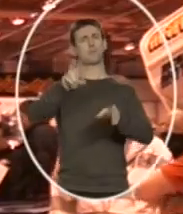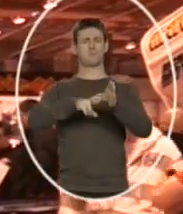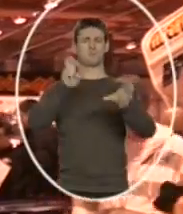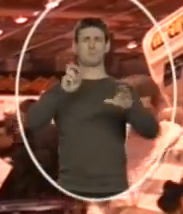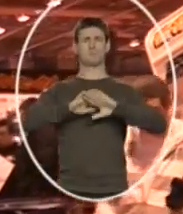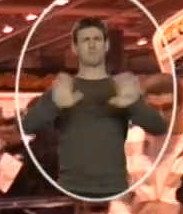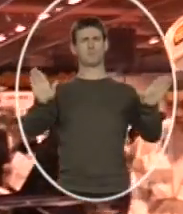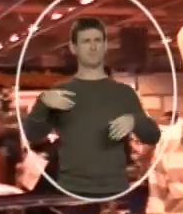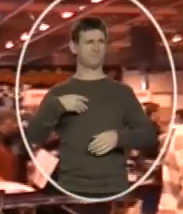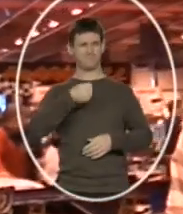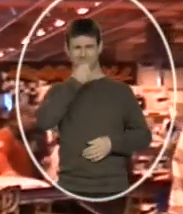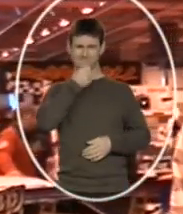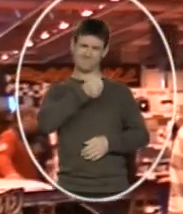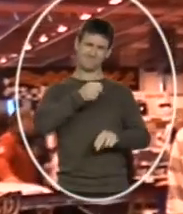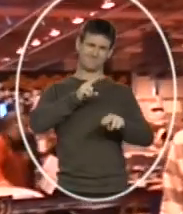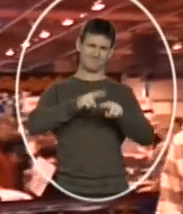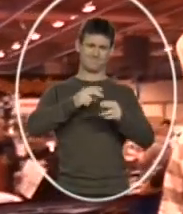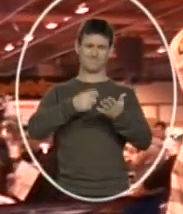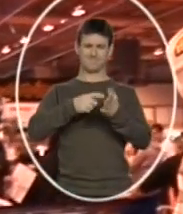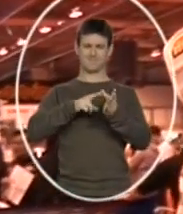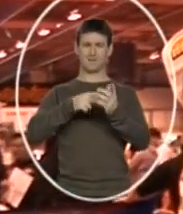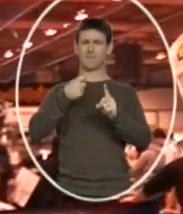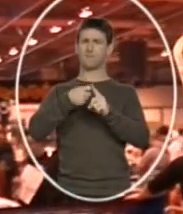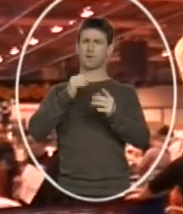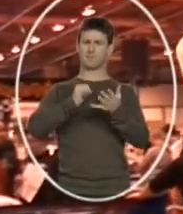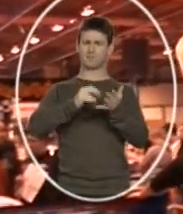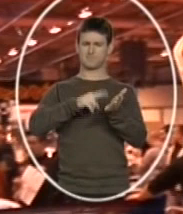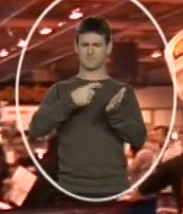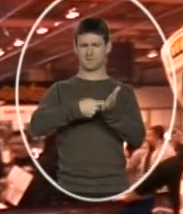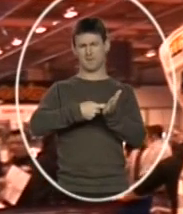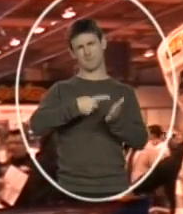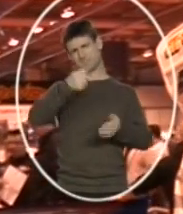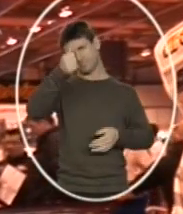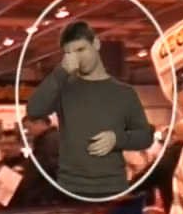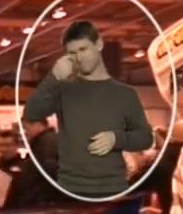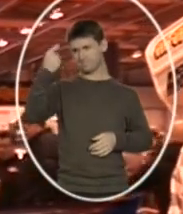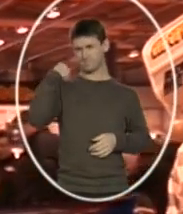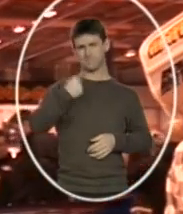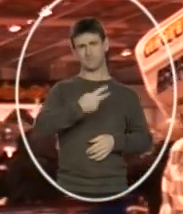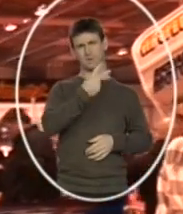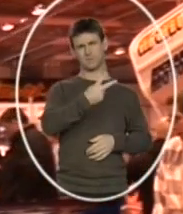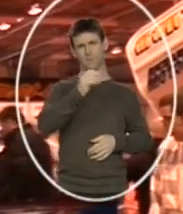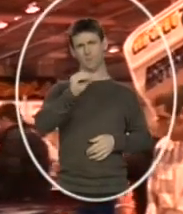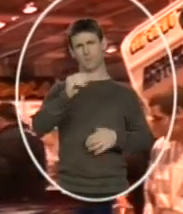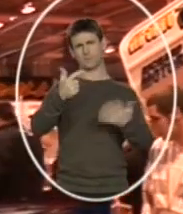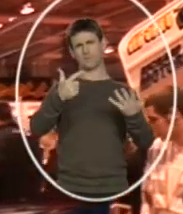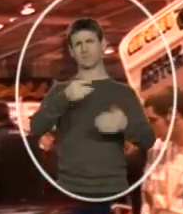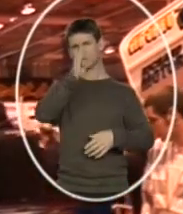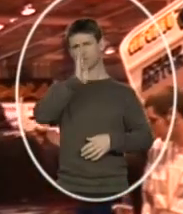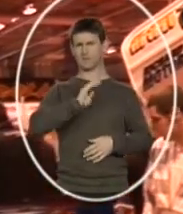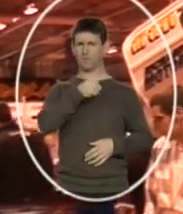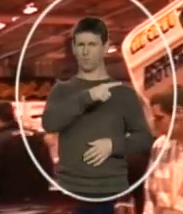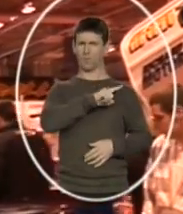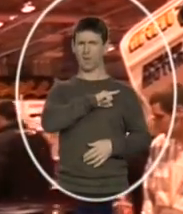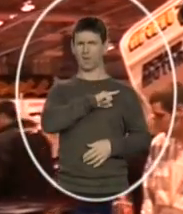The legendary Frankie Wainman Sr. is with us. Of course, 2007, Frank, probably a sad year for you in many respects because it saw